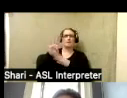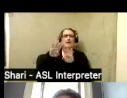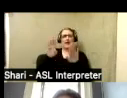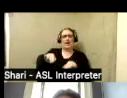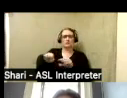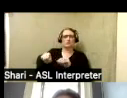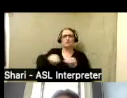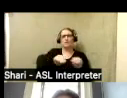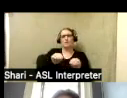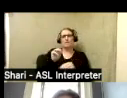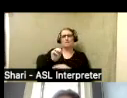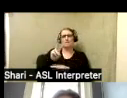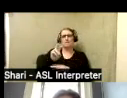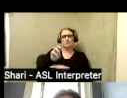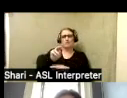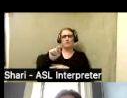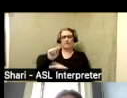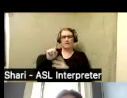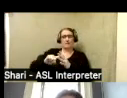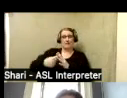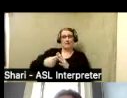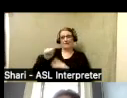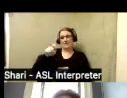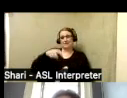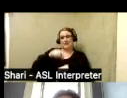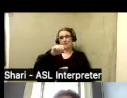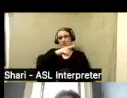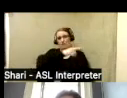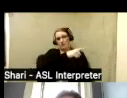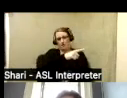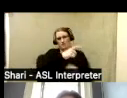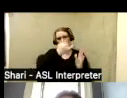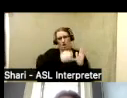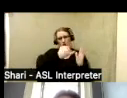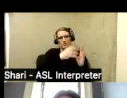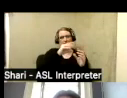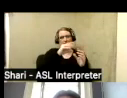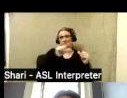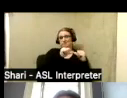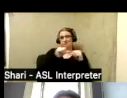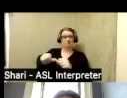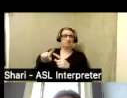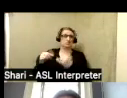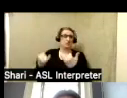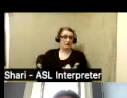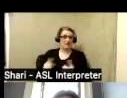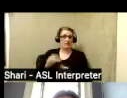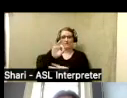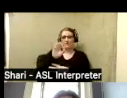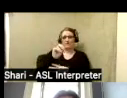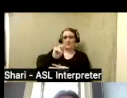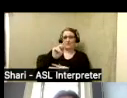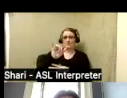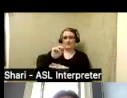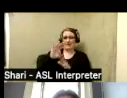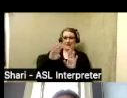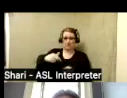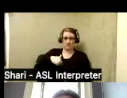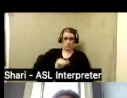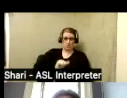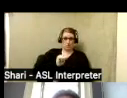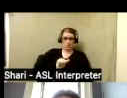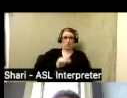which began at the time of Tosquelles and endures to the present. So Fountain House, the place where I work, is the